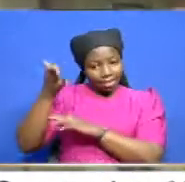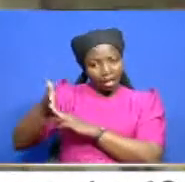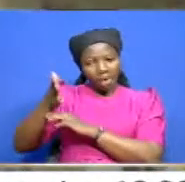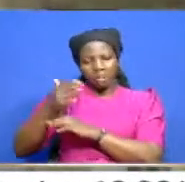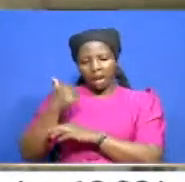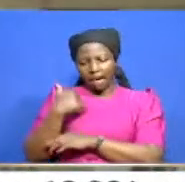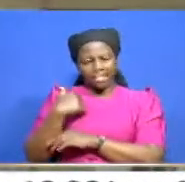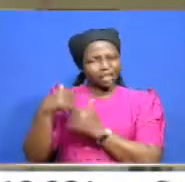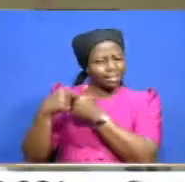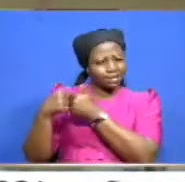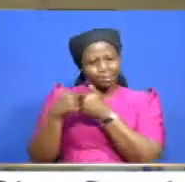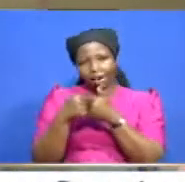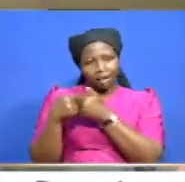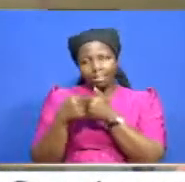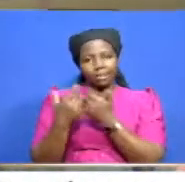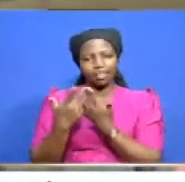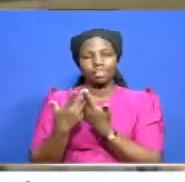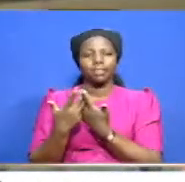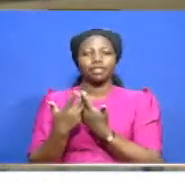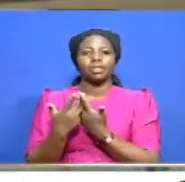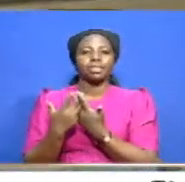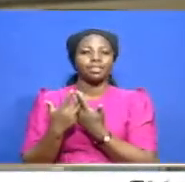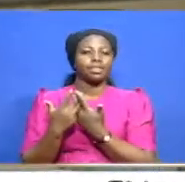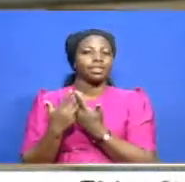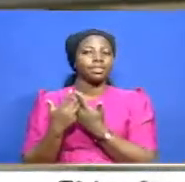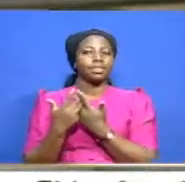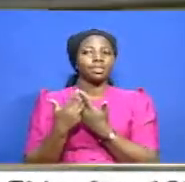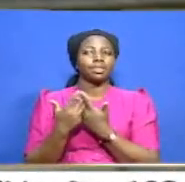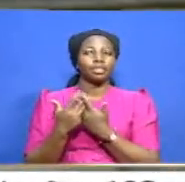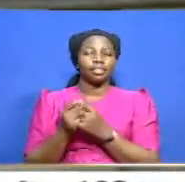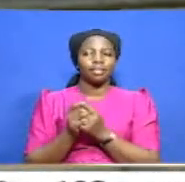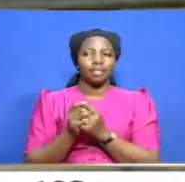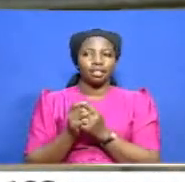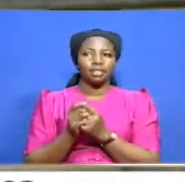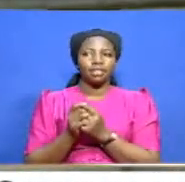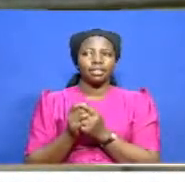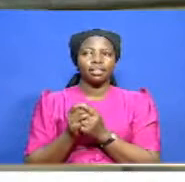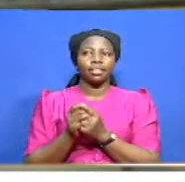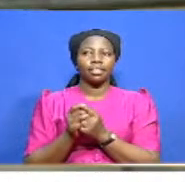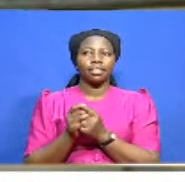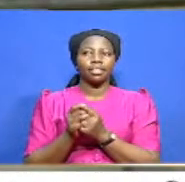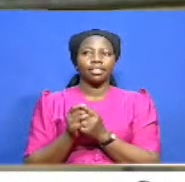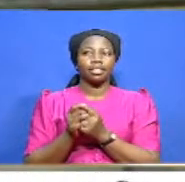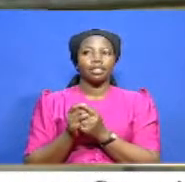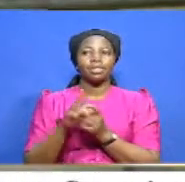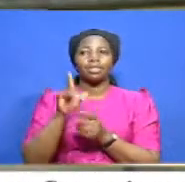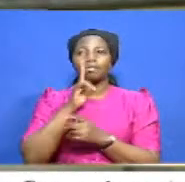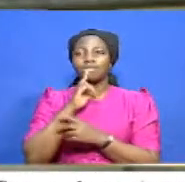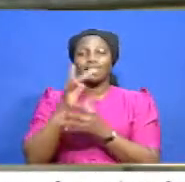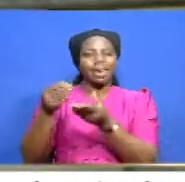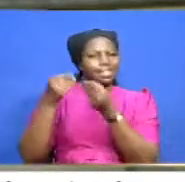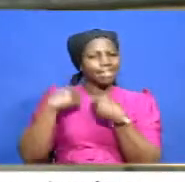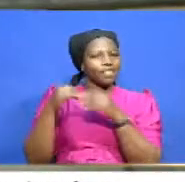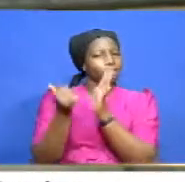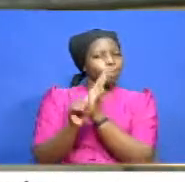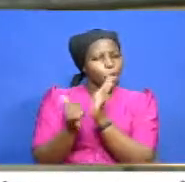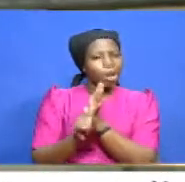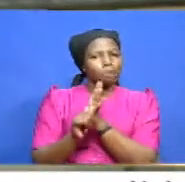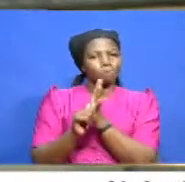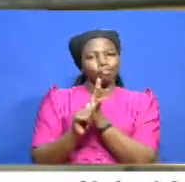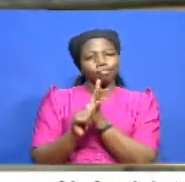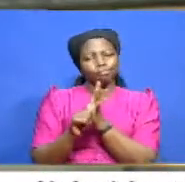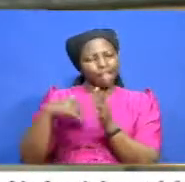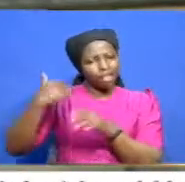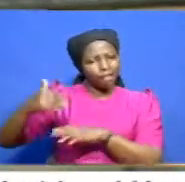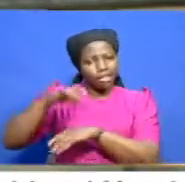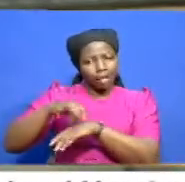the challenges. We are, especially the children, where they were keeping them. They are just giving us headache all the time. That's why all the time we are visiting